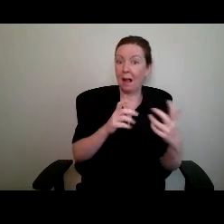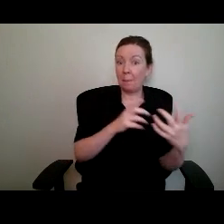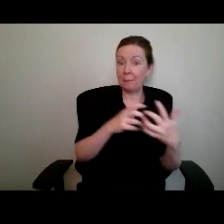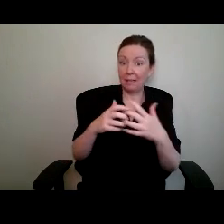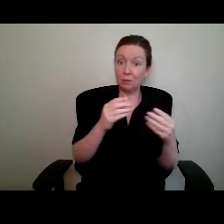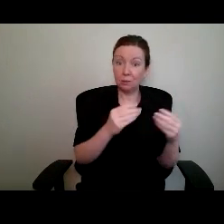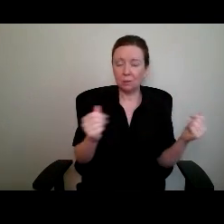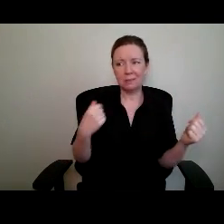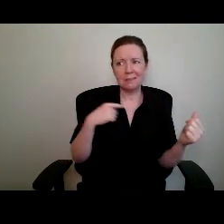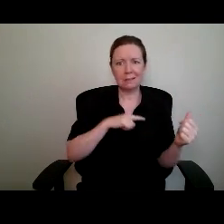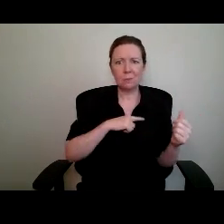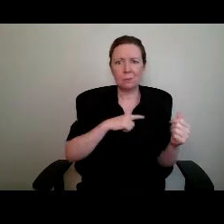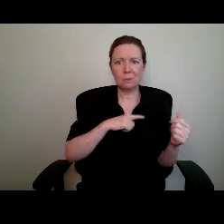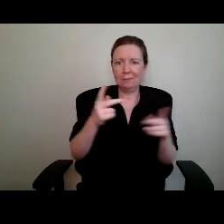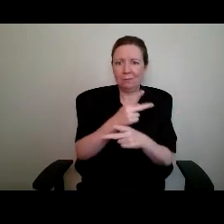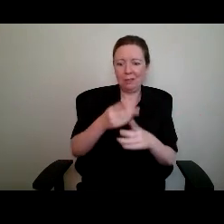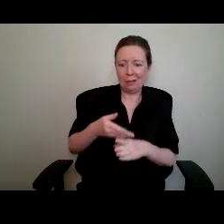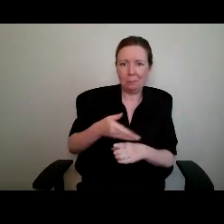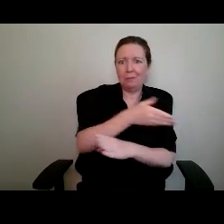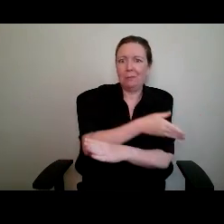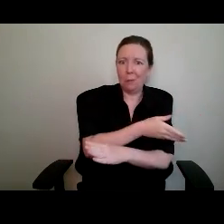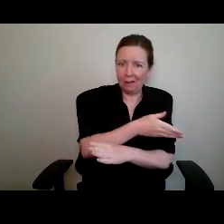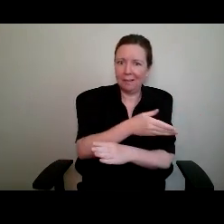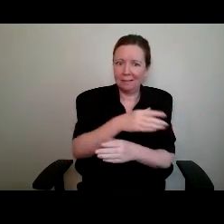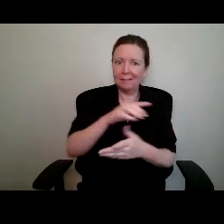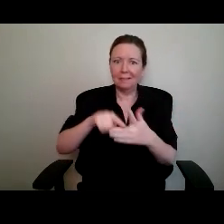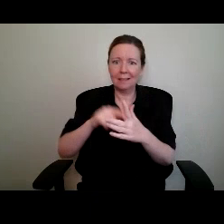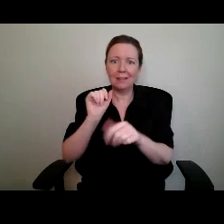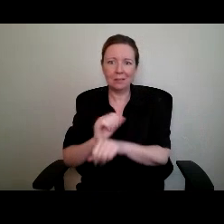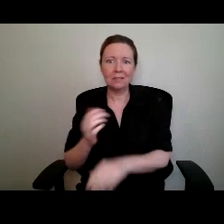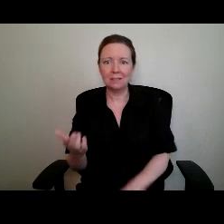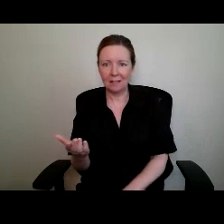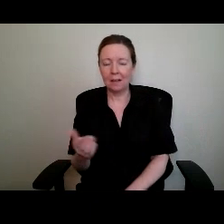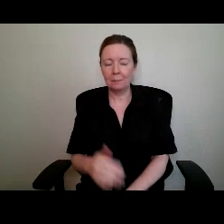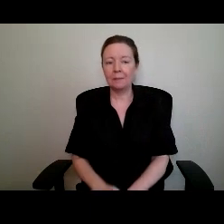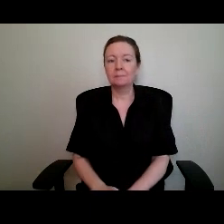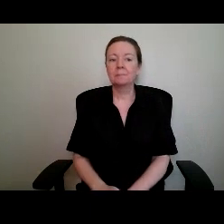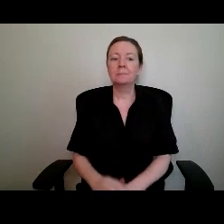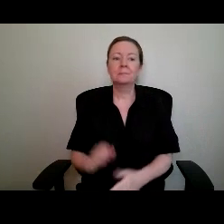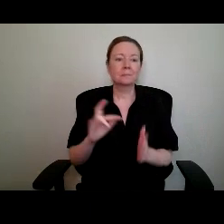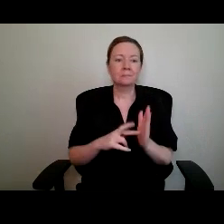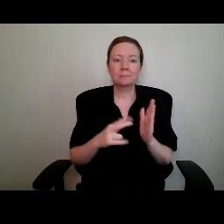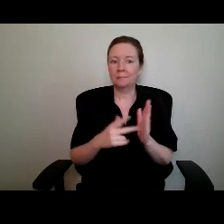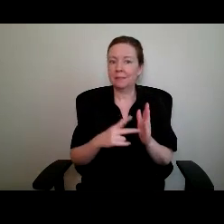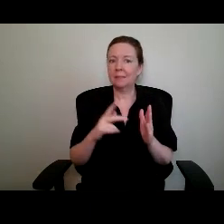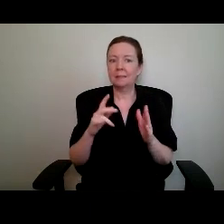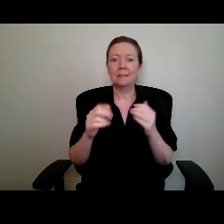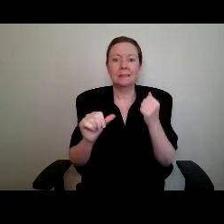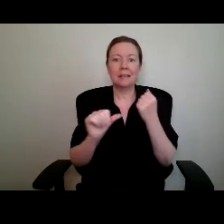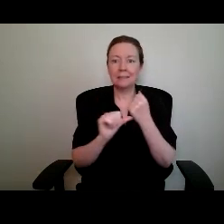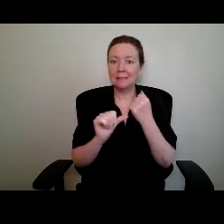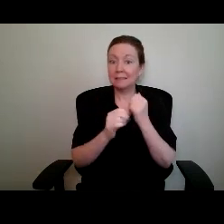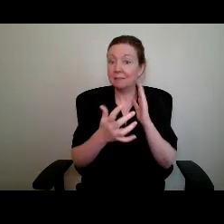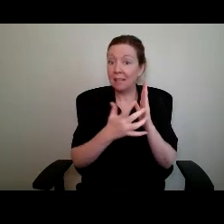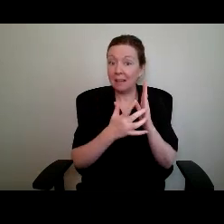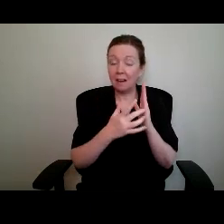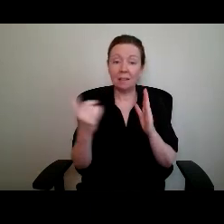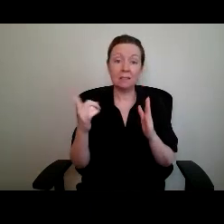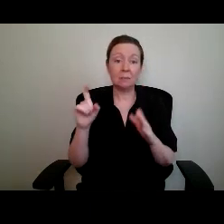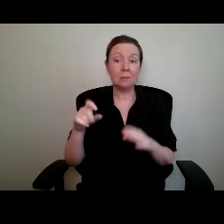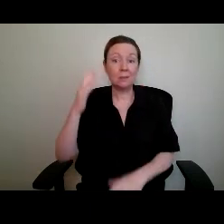can happen before actually starting the job. So that would be assistive technology. Somebody would need to